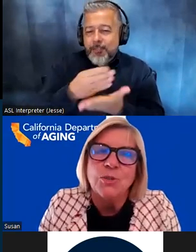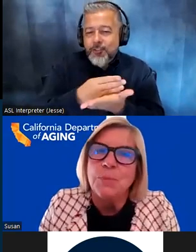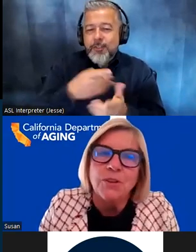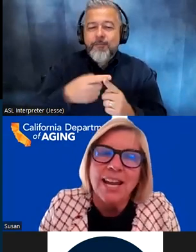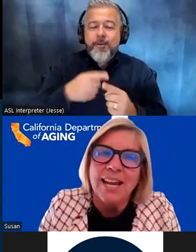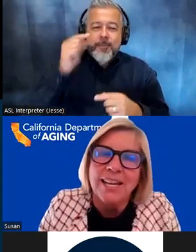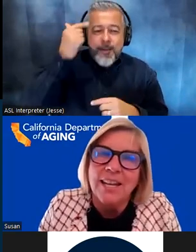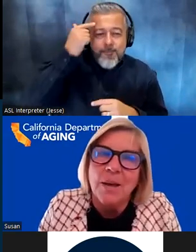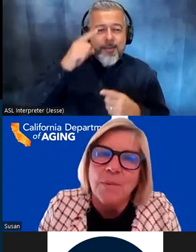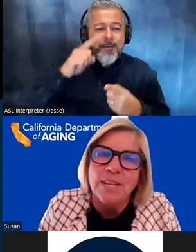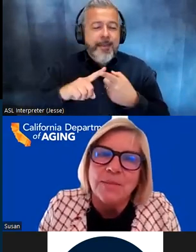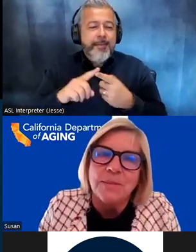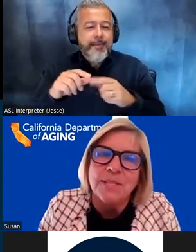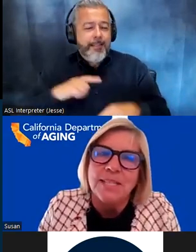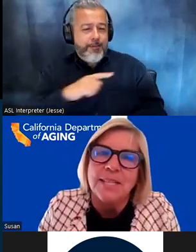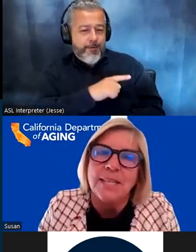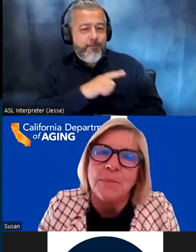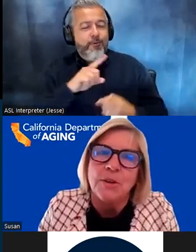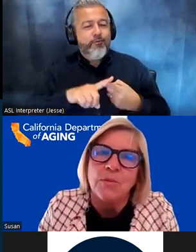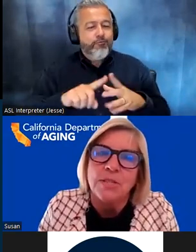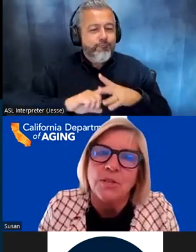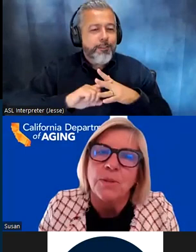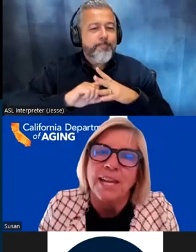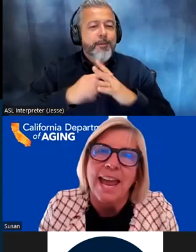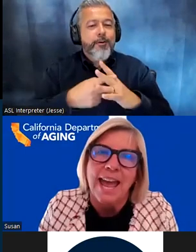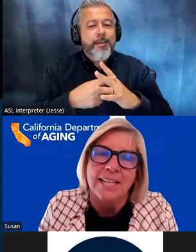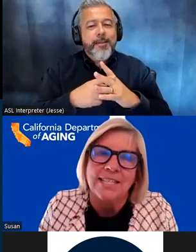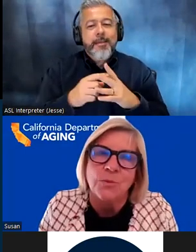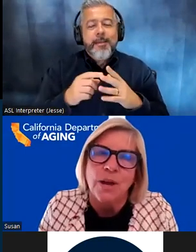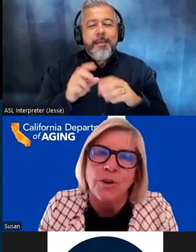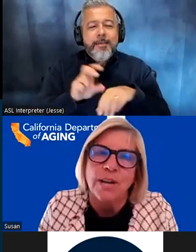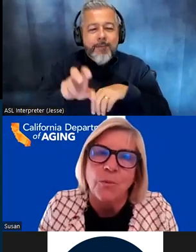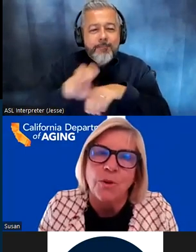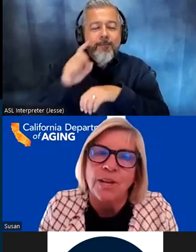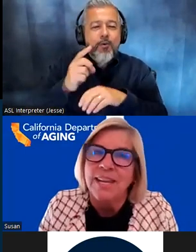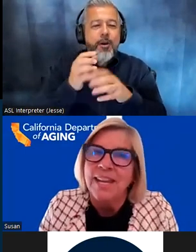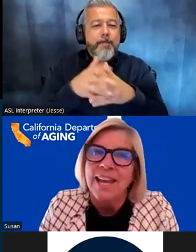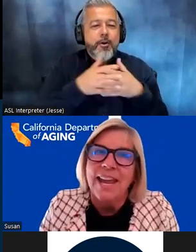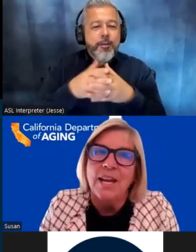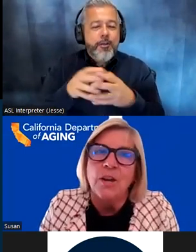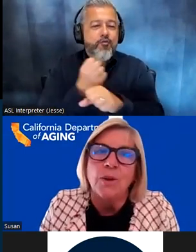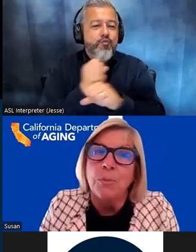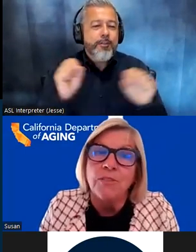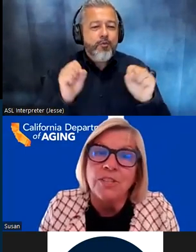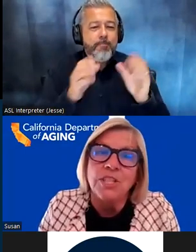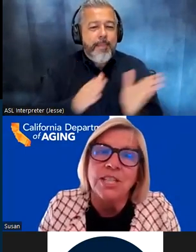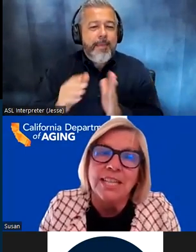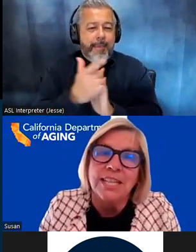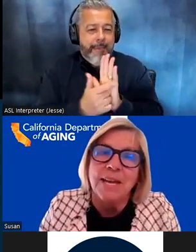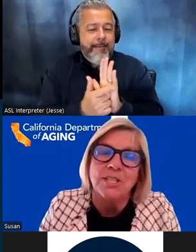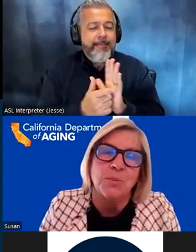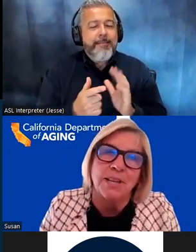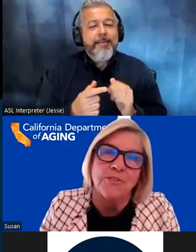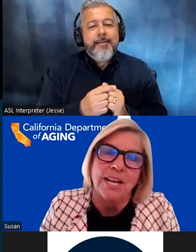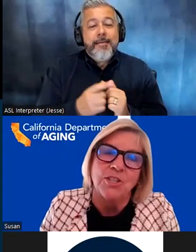to spearhead investments in the American Rescue Plan Act throughout our network. And a great privilege to lead